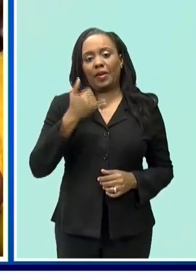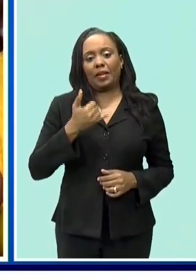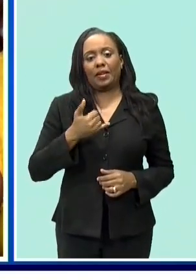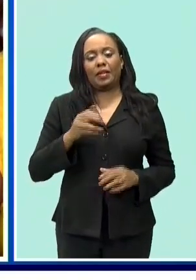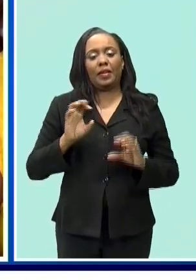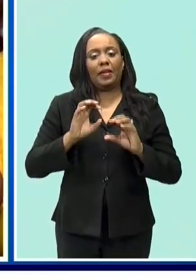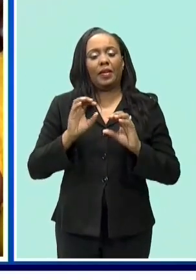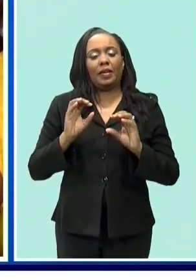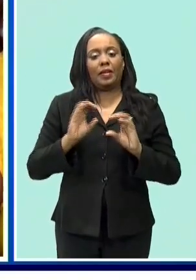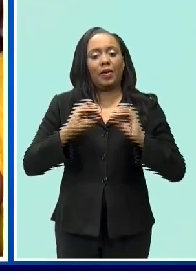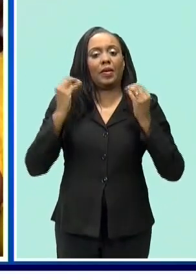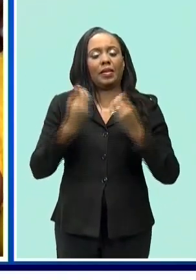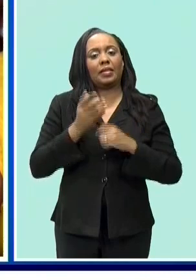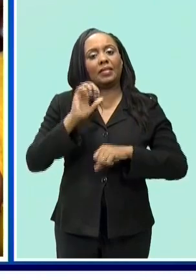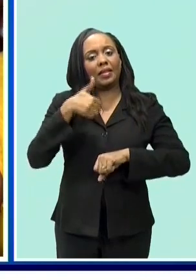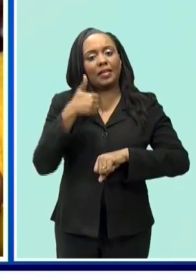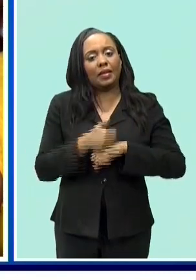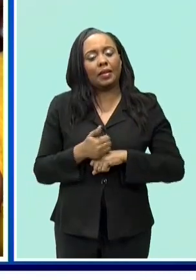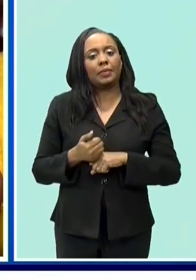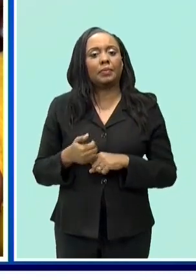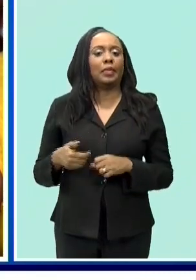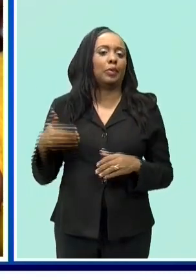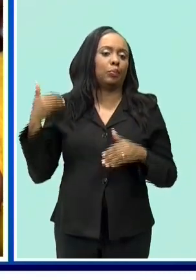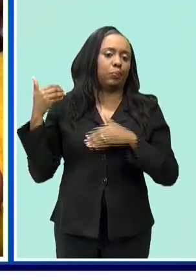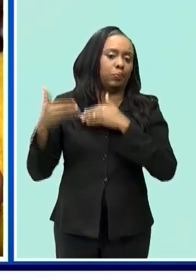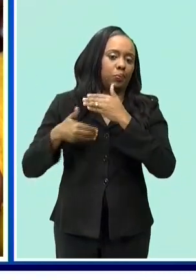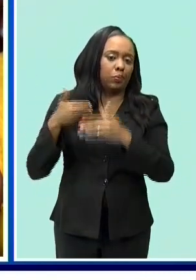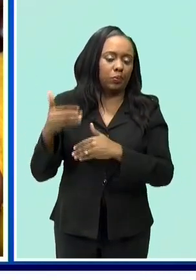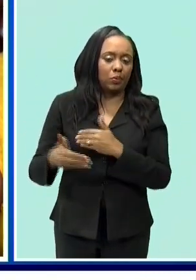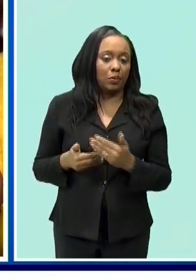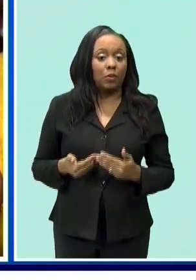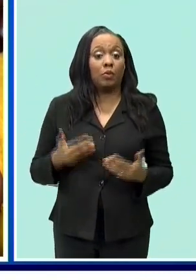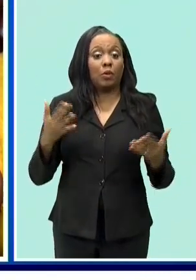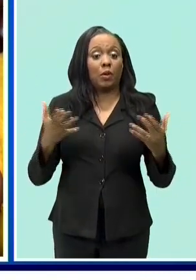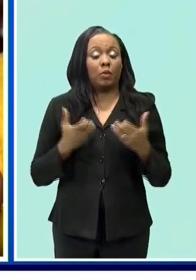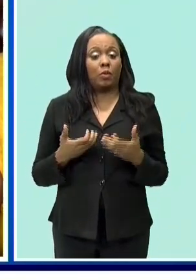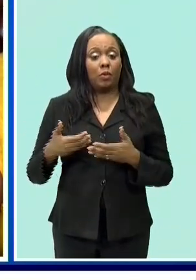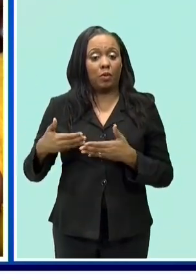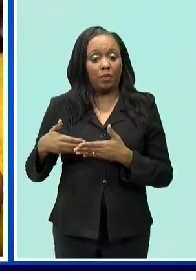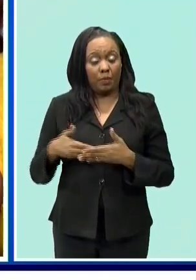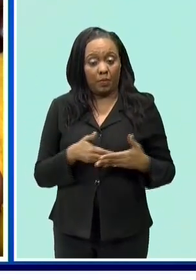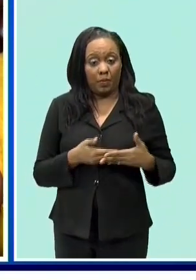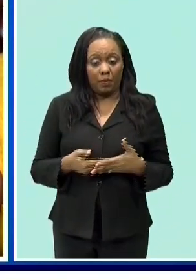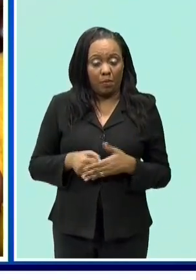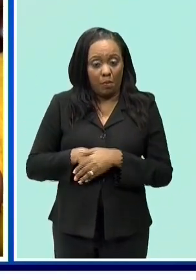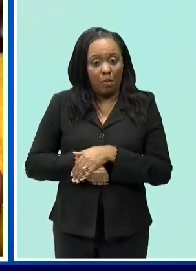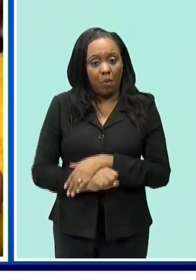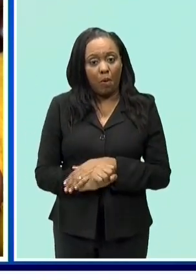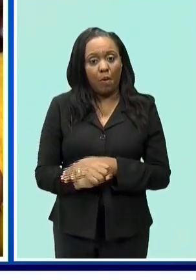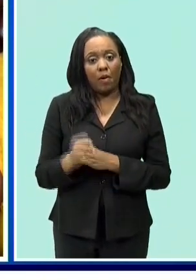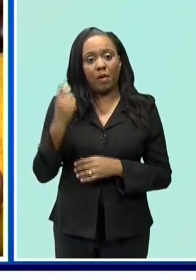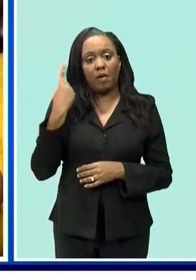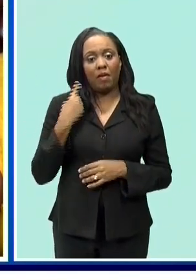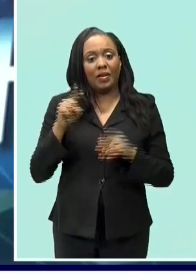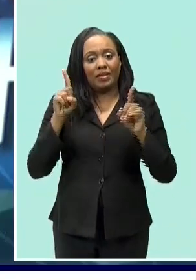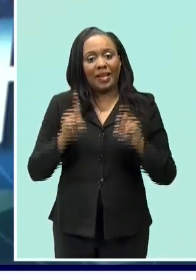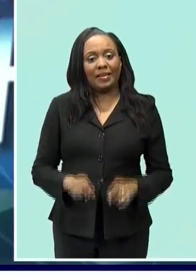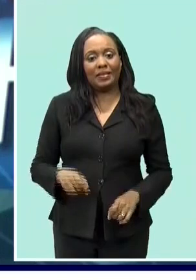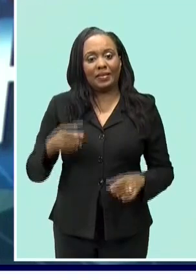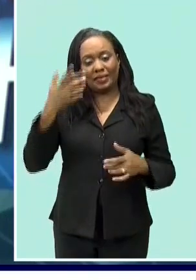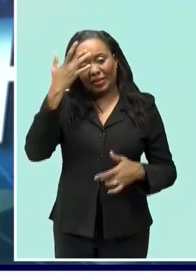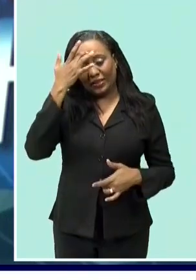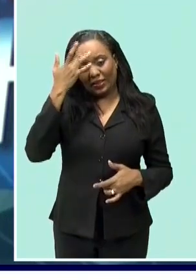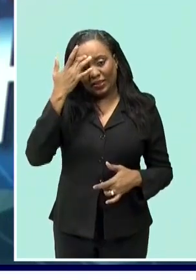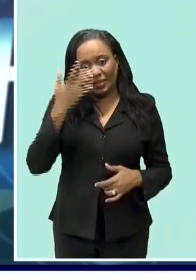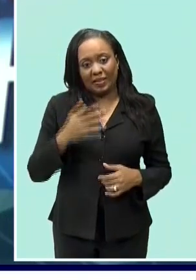Foundation's quest over the years to have newborn babies in this country tested for the disease.